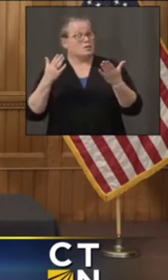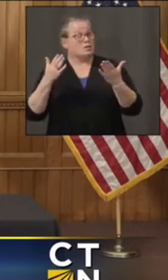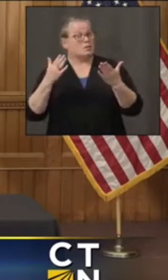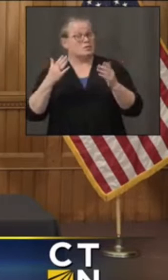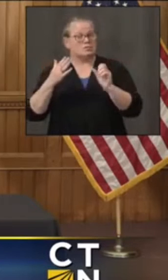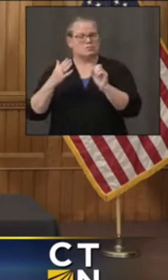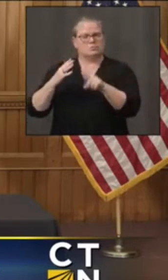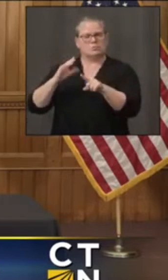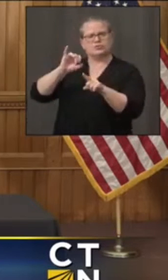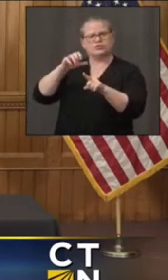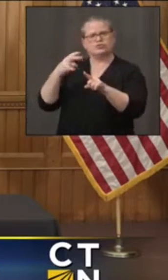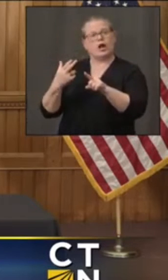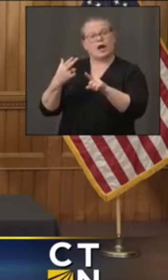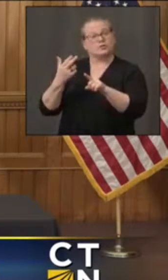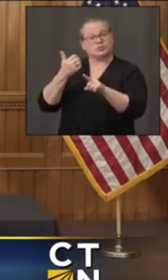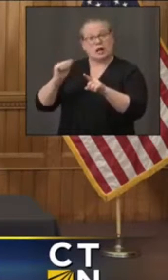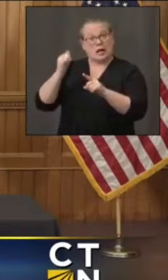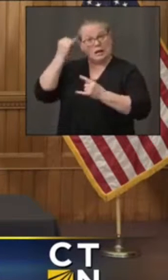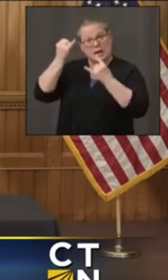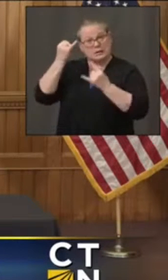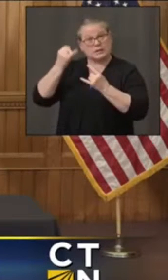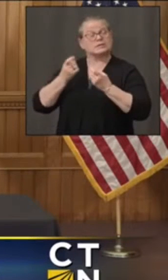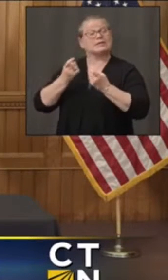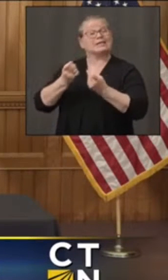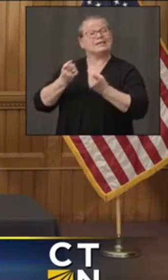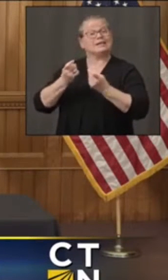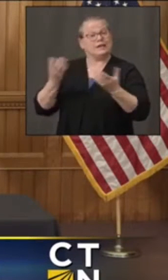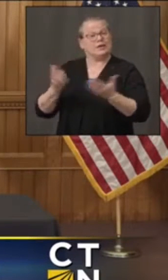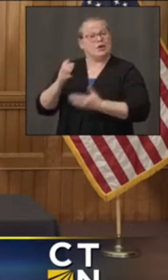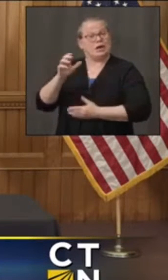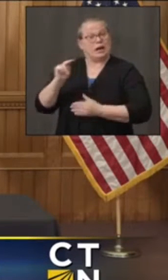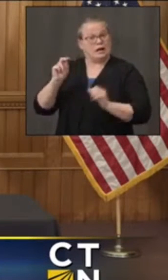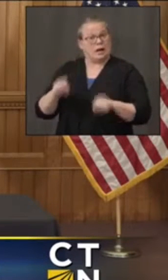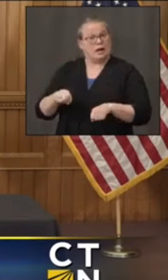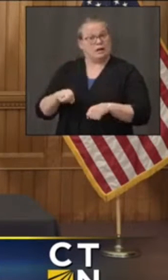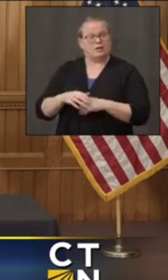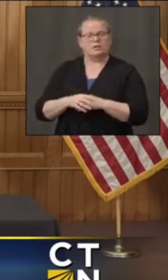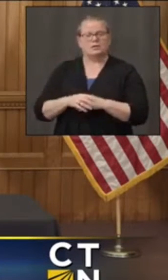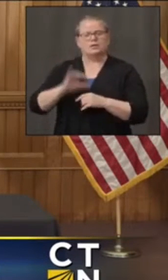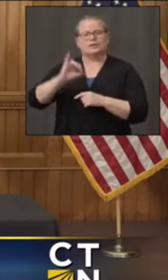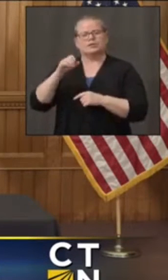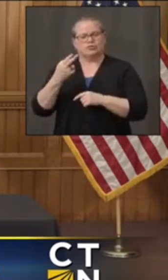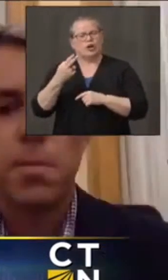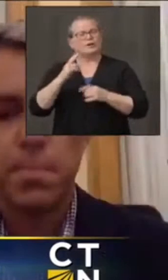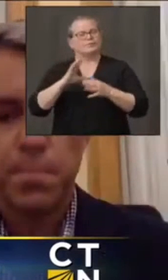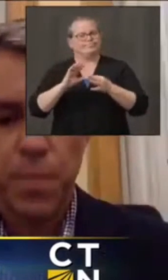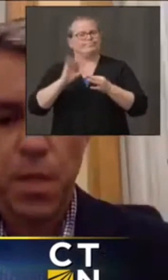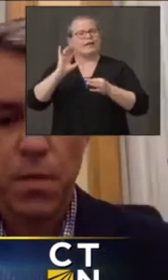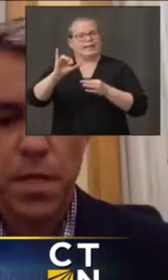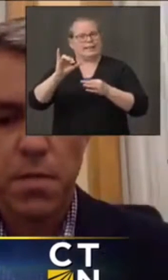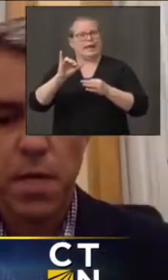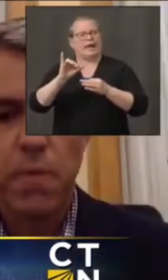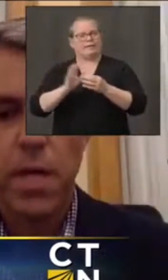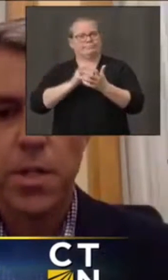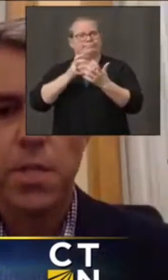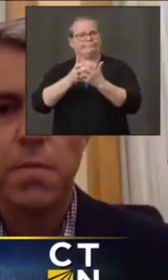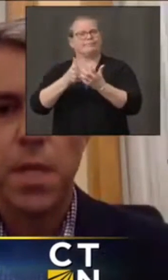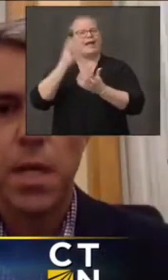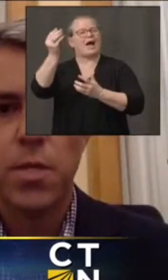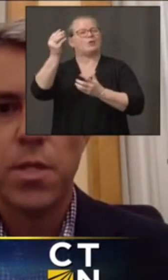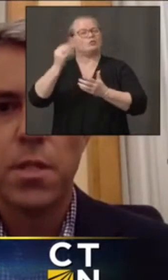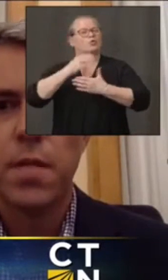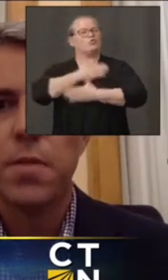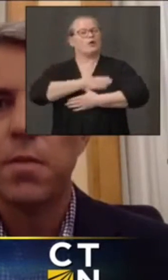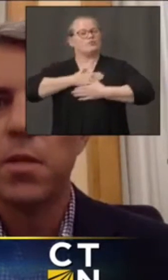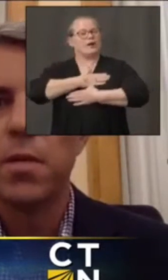thoughts on that? Ski resorts? Yeah, I believe that falls under the outdoor recreation,